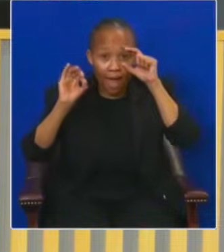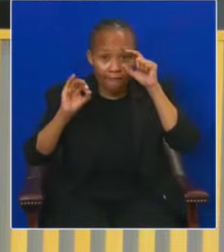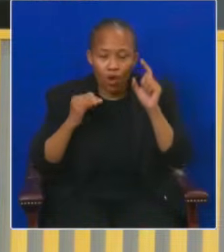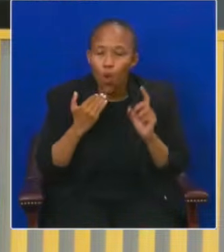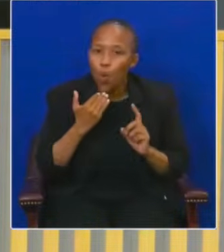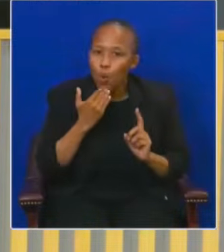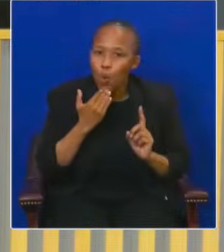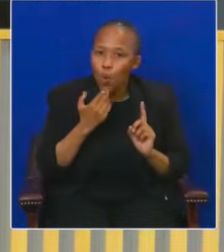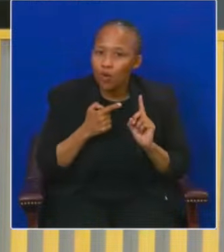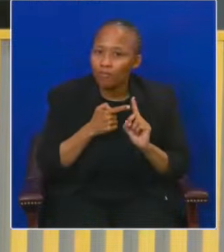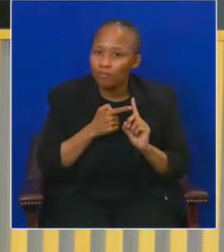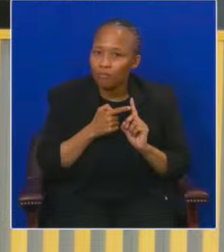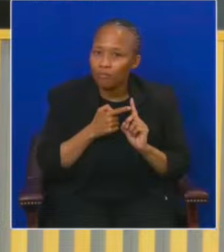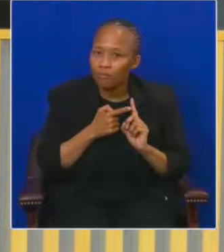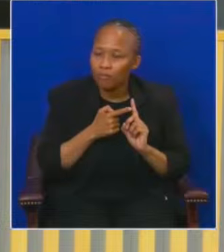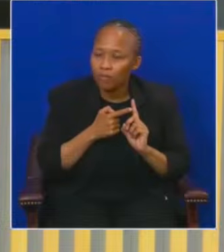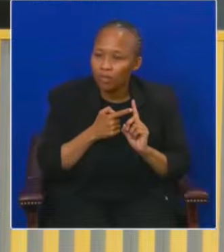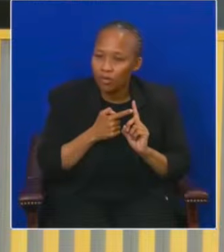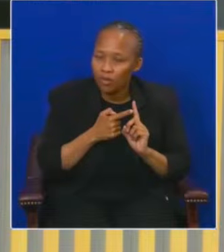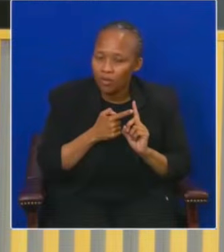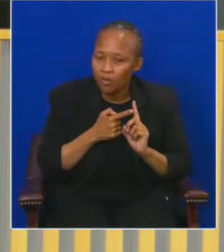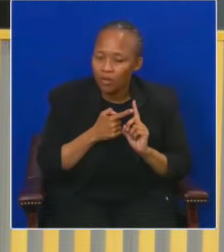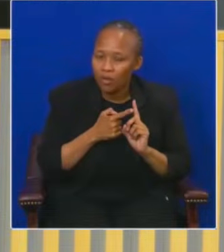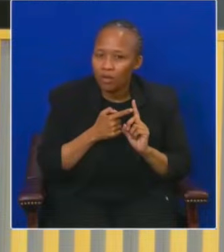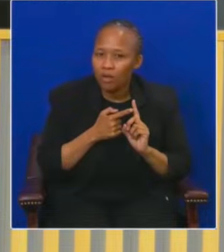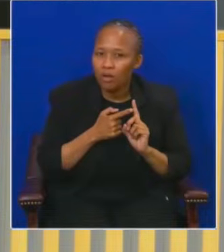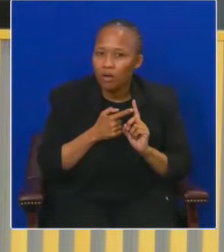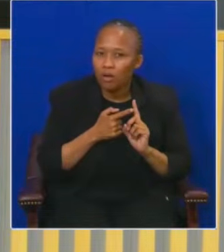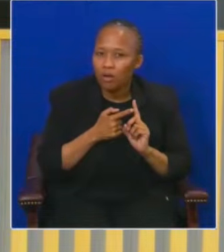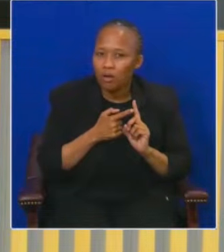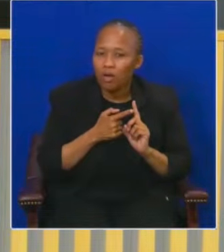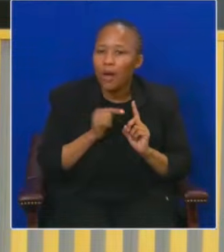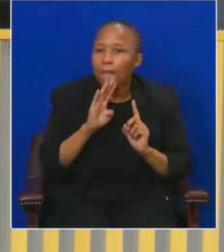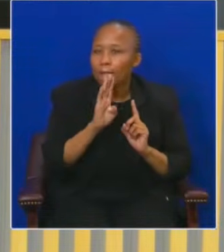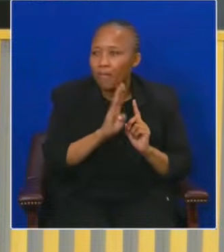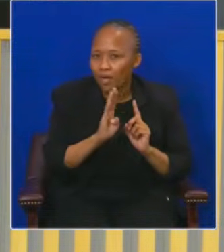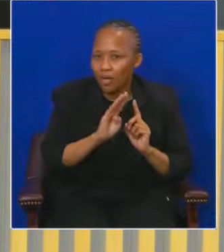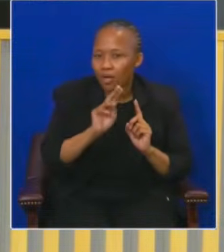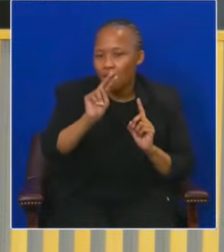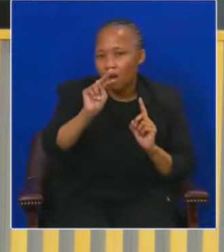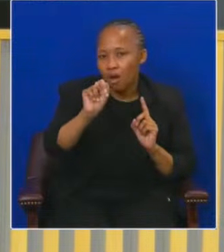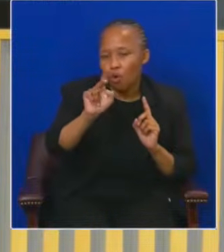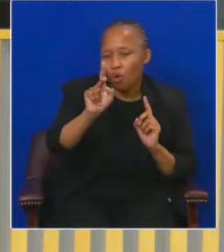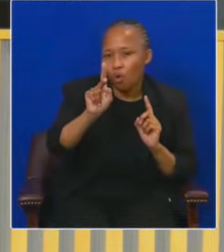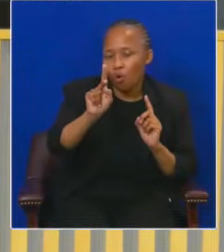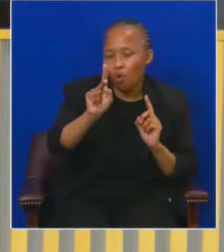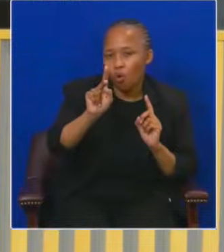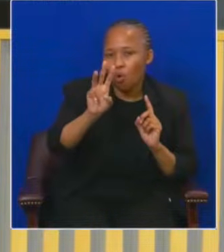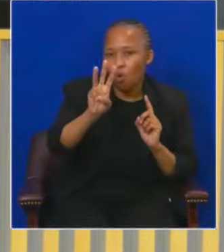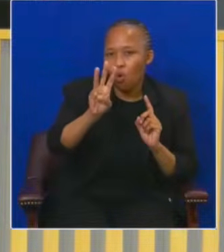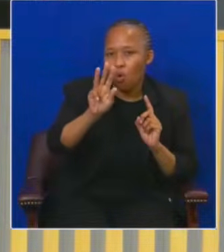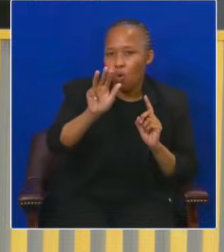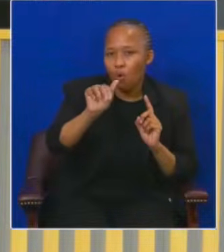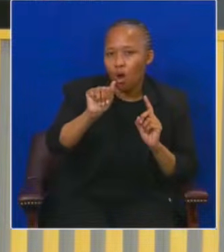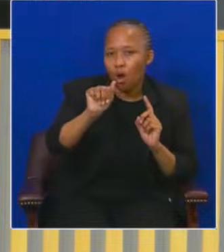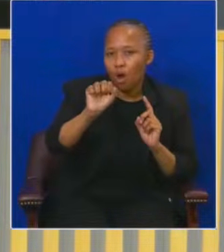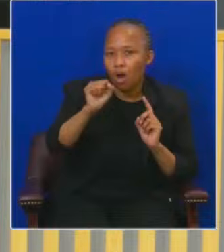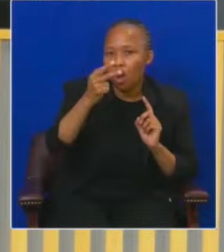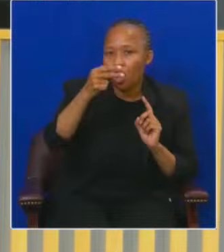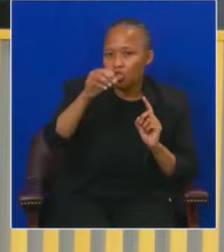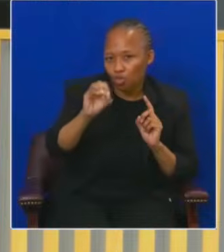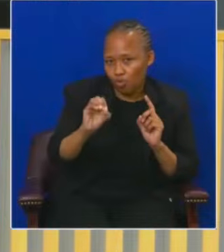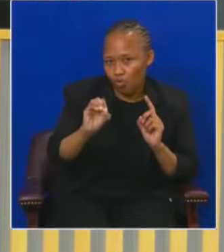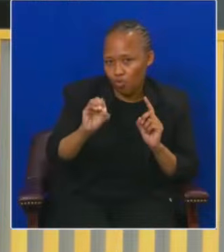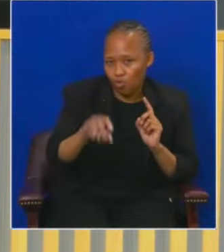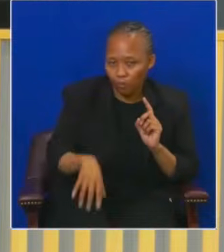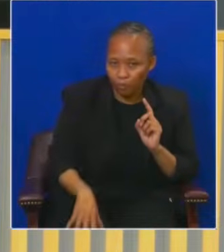known to us as Brigadier Nkwashu. Thank you. Is that what you were